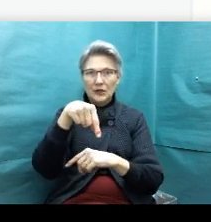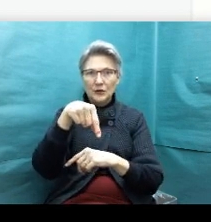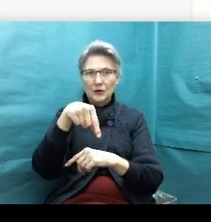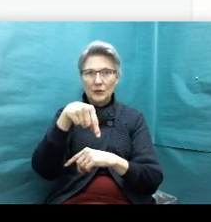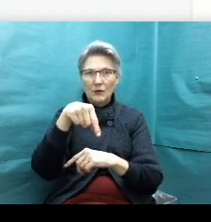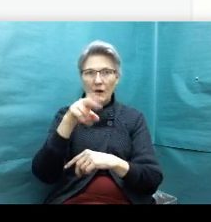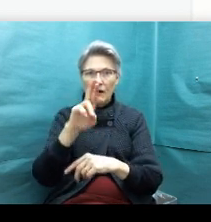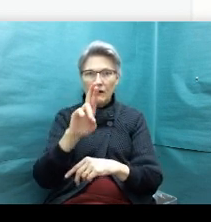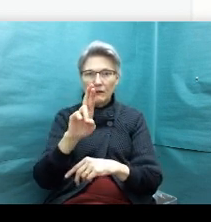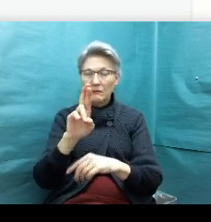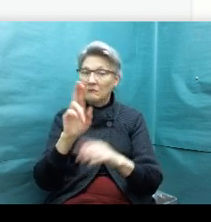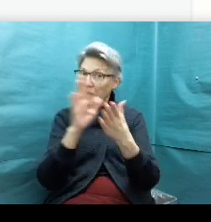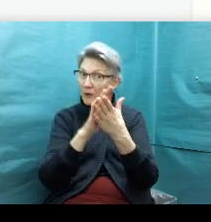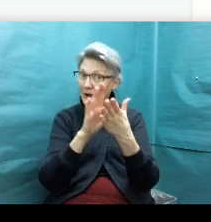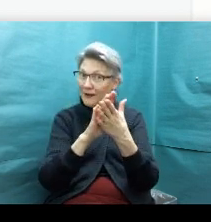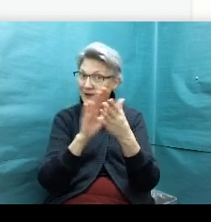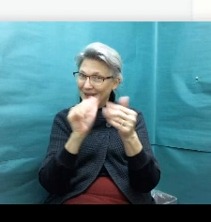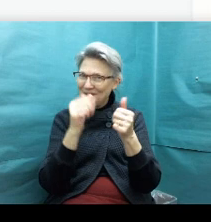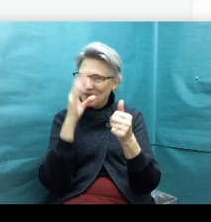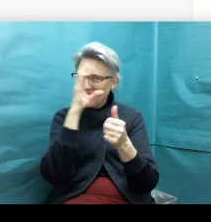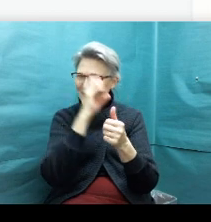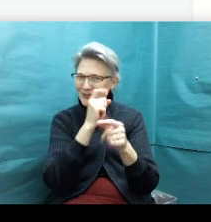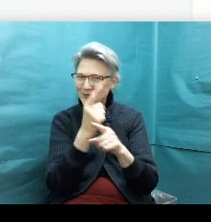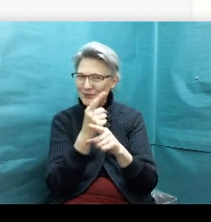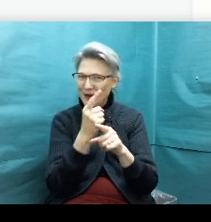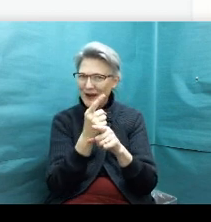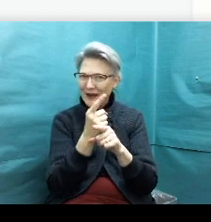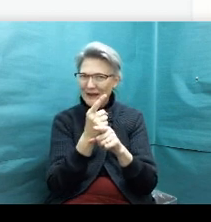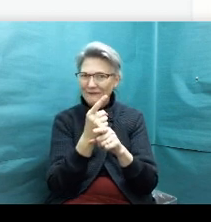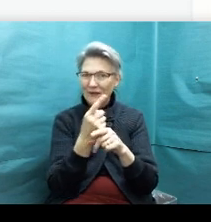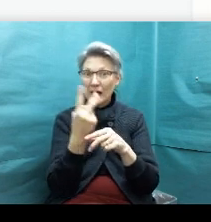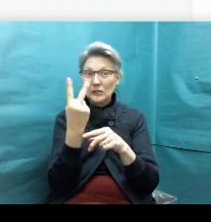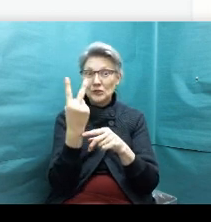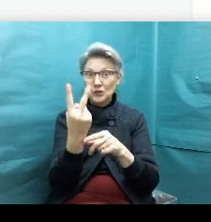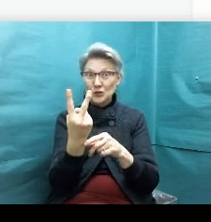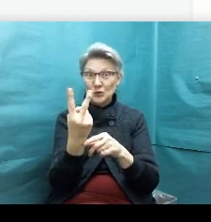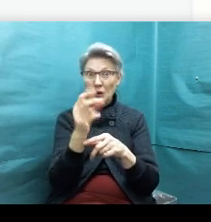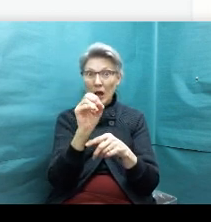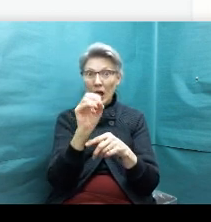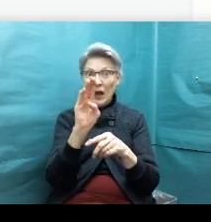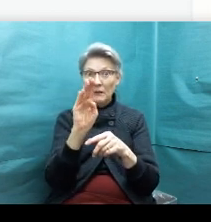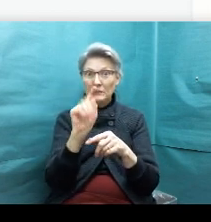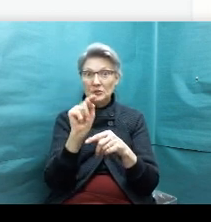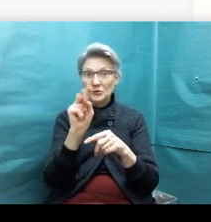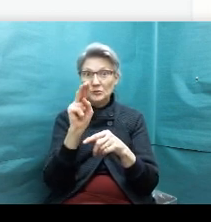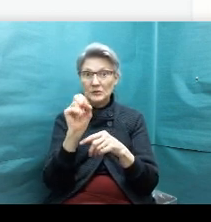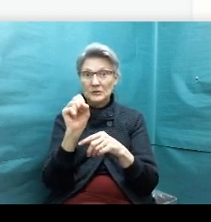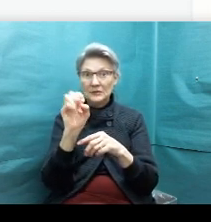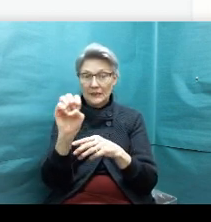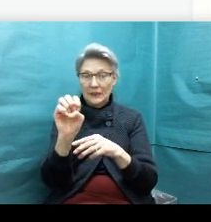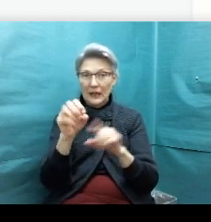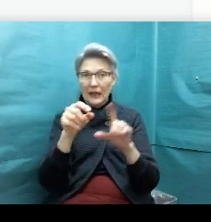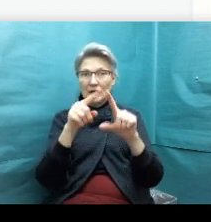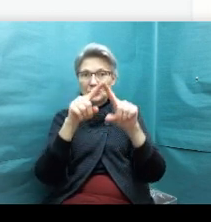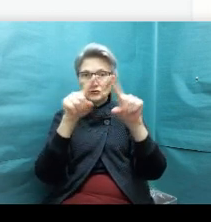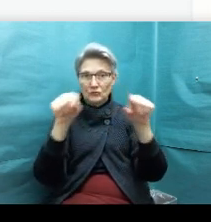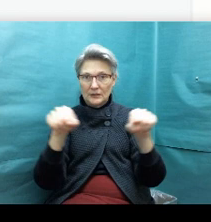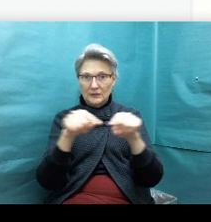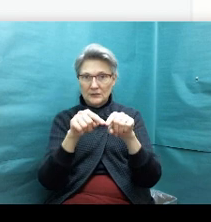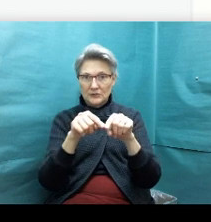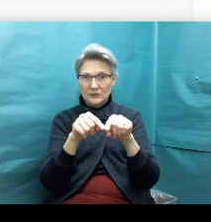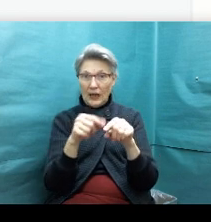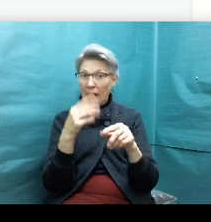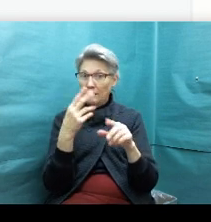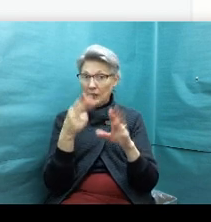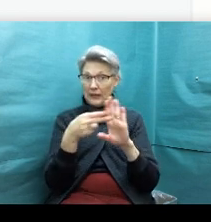Excellent. And now you've guessed it, we're going to move on to obtuse. So I'm going to model this one. I know that